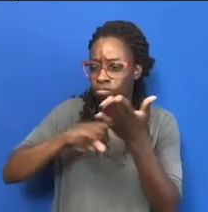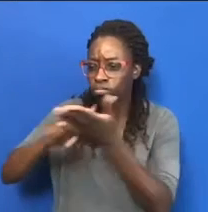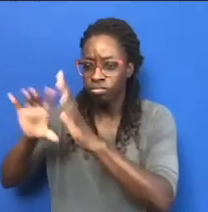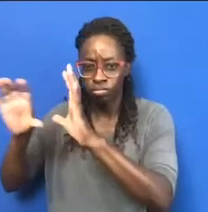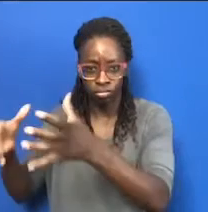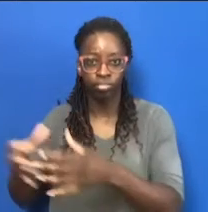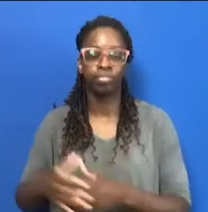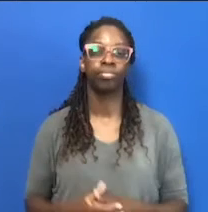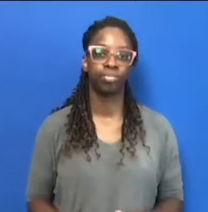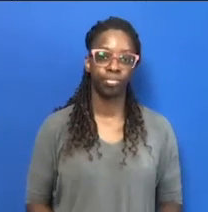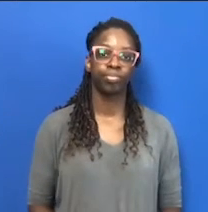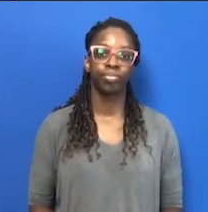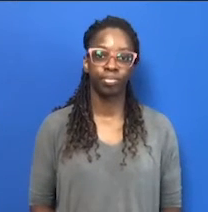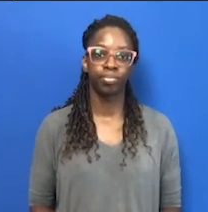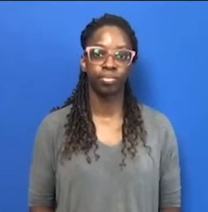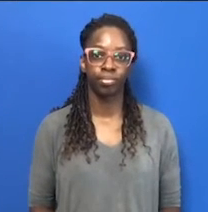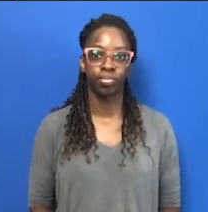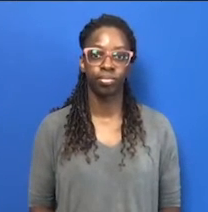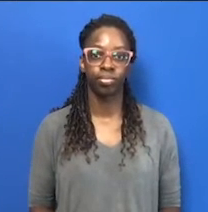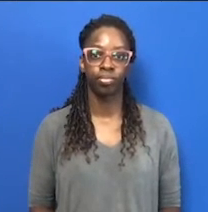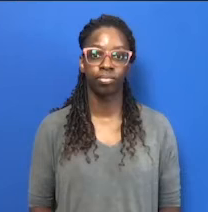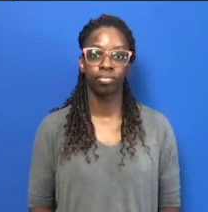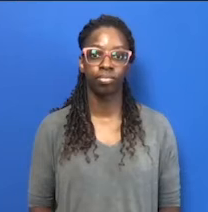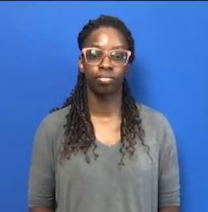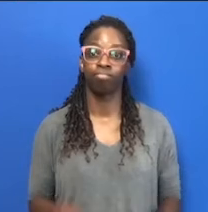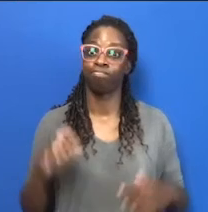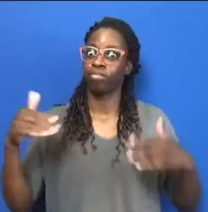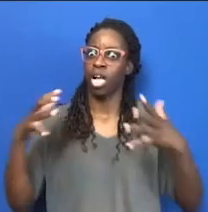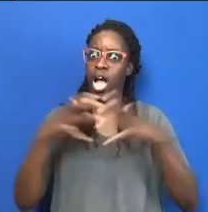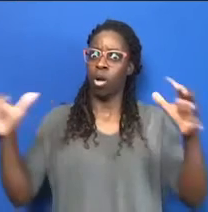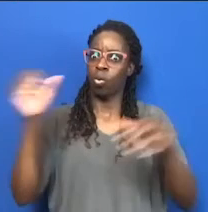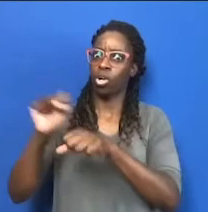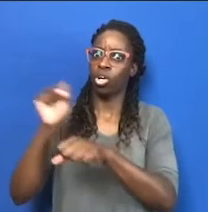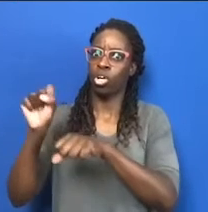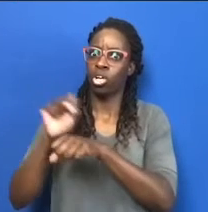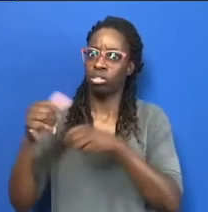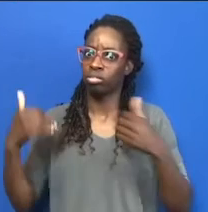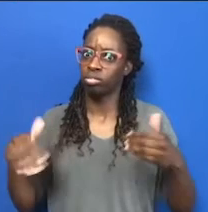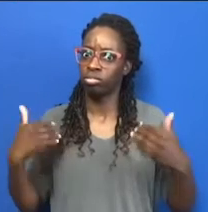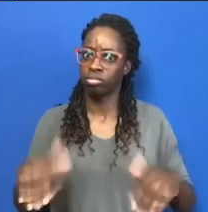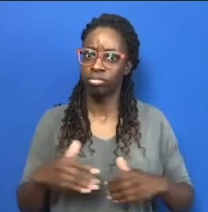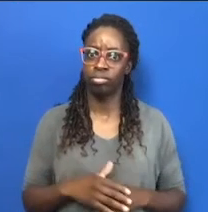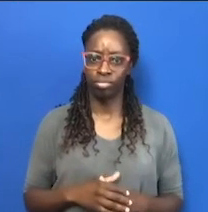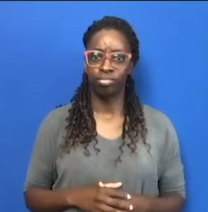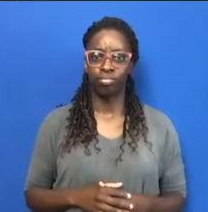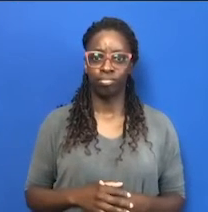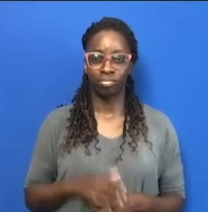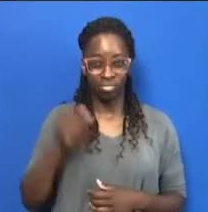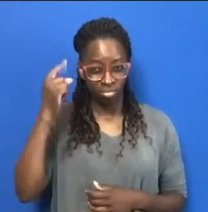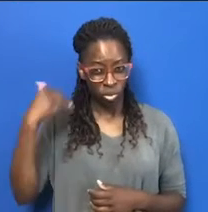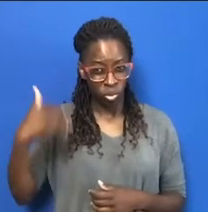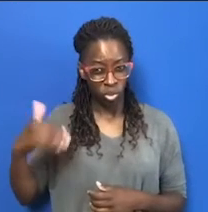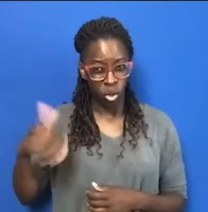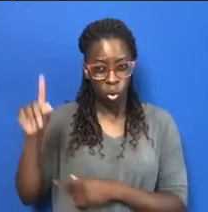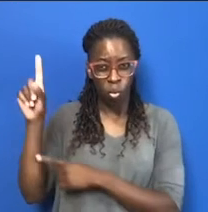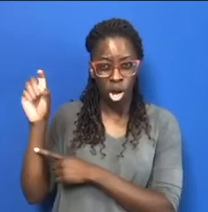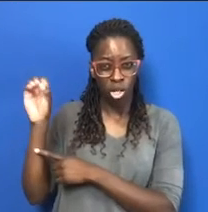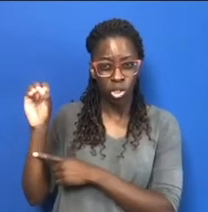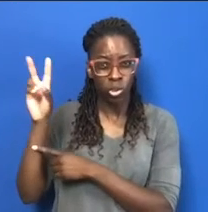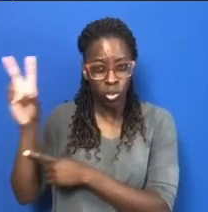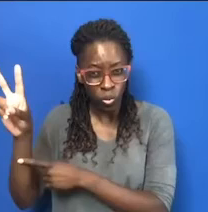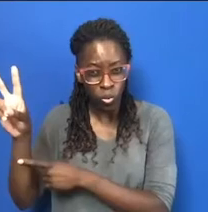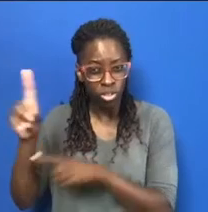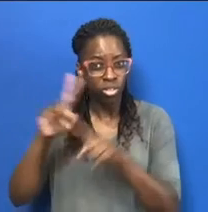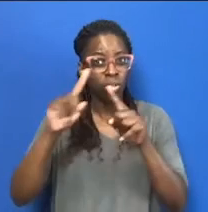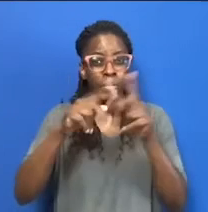This was a big task. We searched 102 different sources, such as databases, direct searches